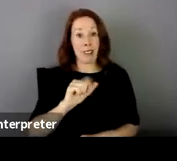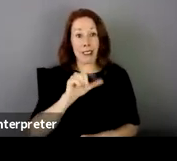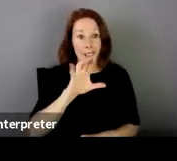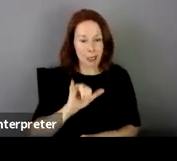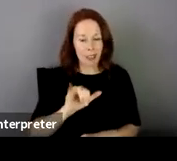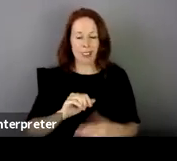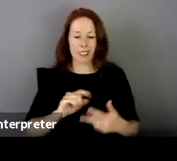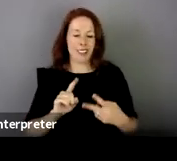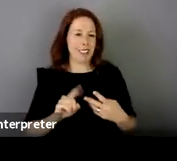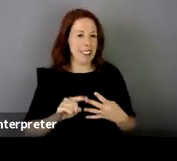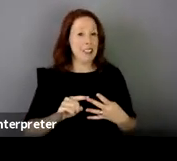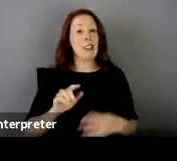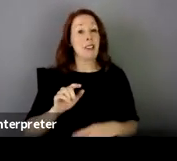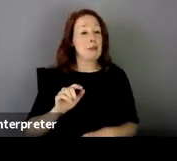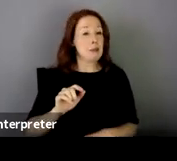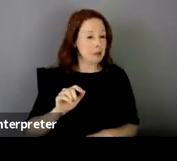museums.